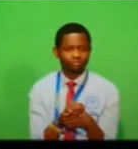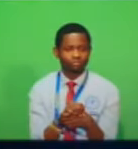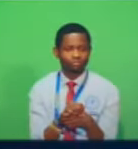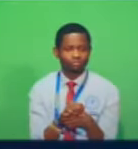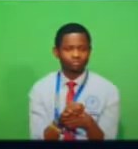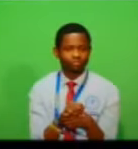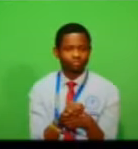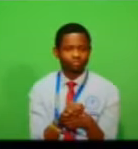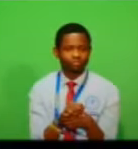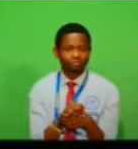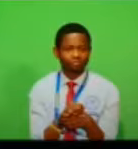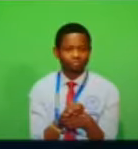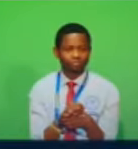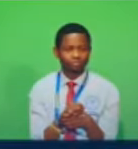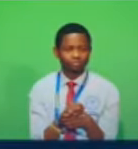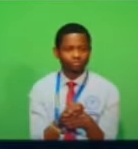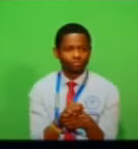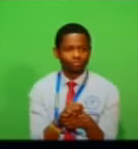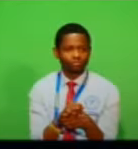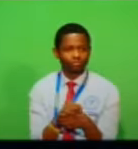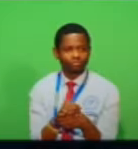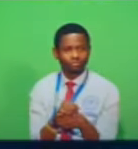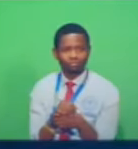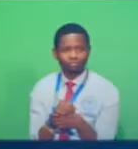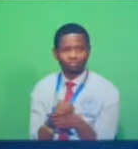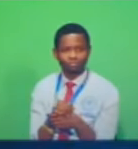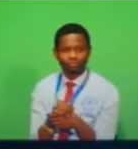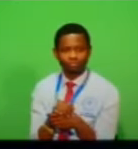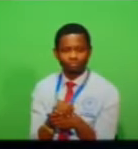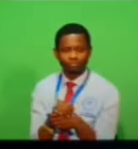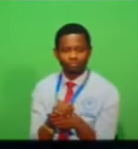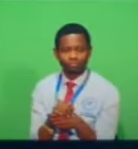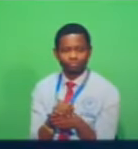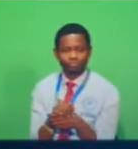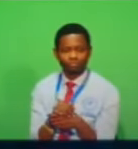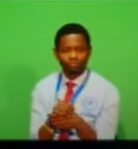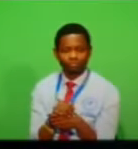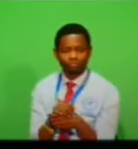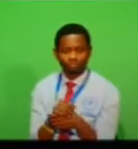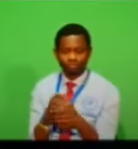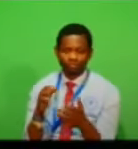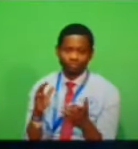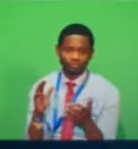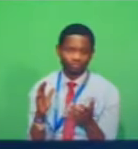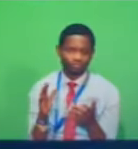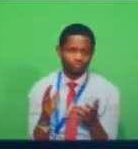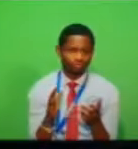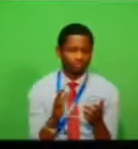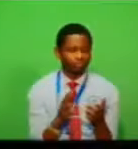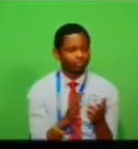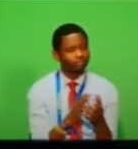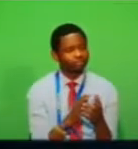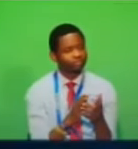into even finding the right woman to marry. That's right. I mean, you see, if you marry the wrong person, it is difficult to